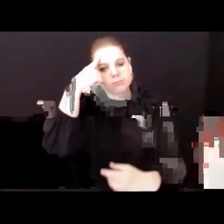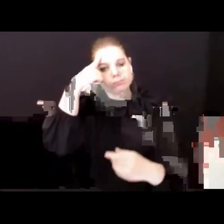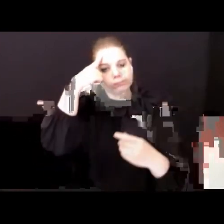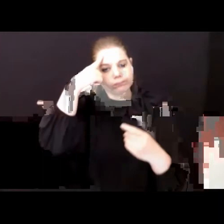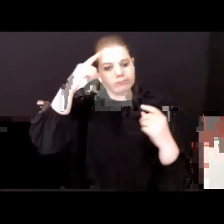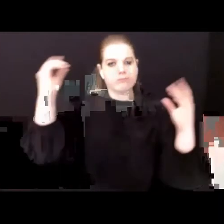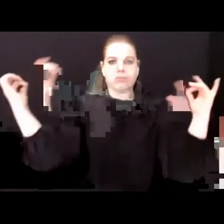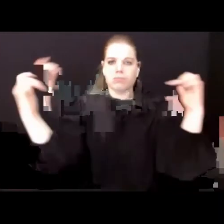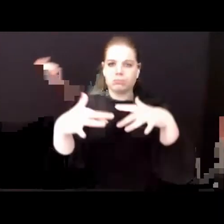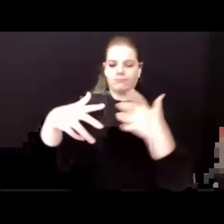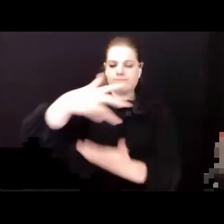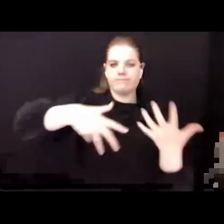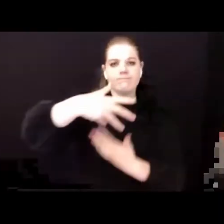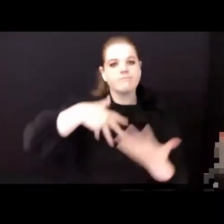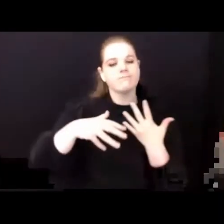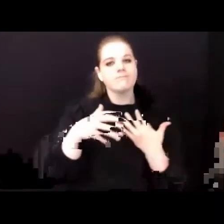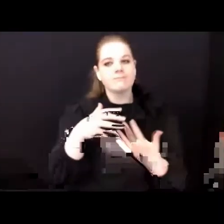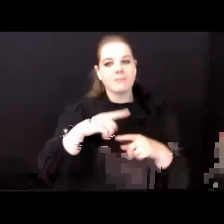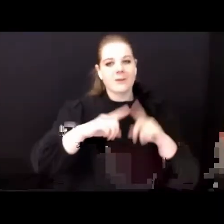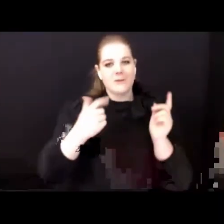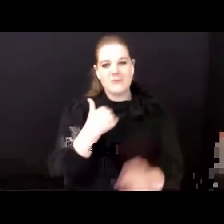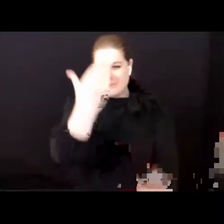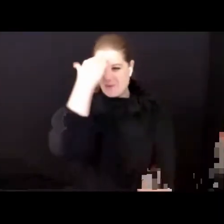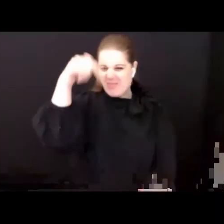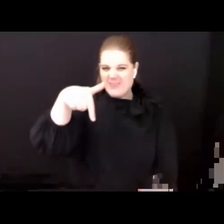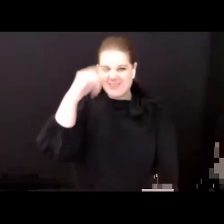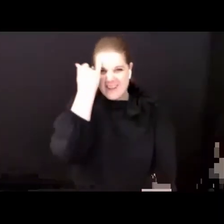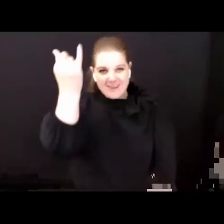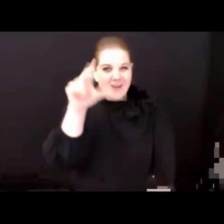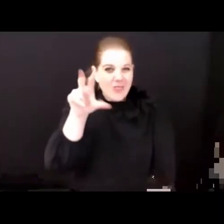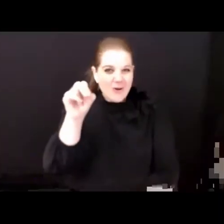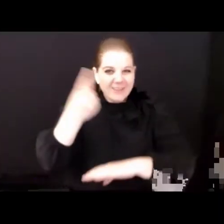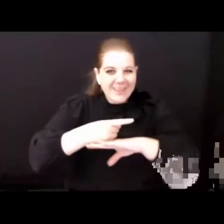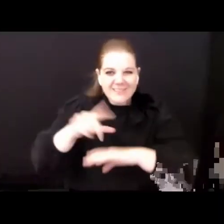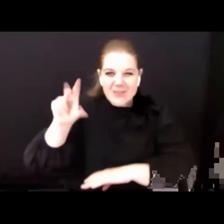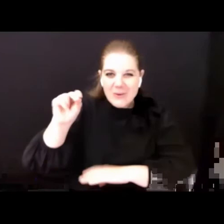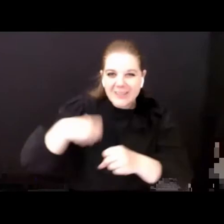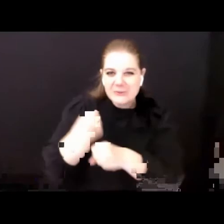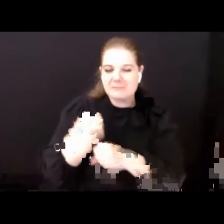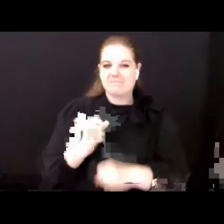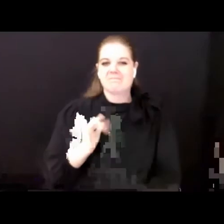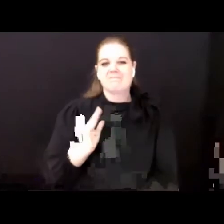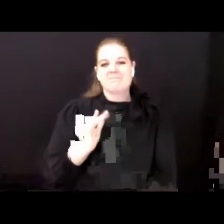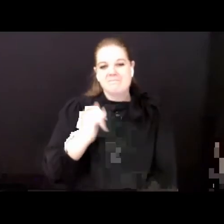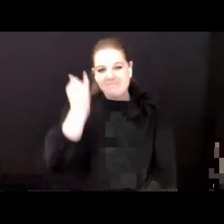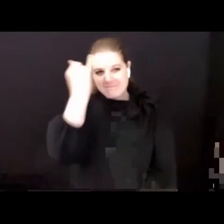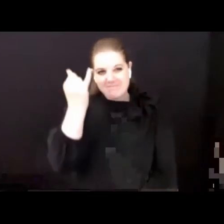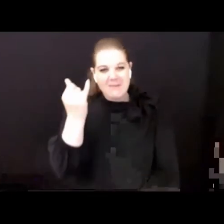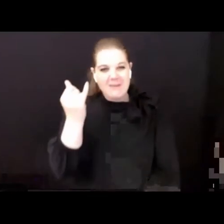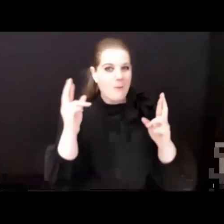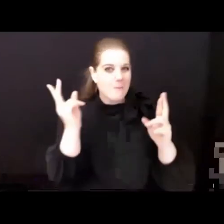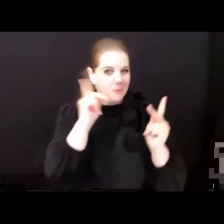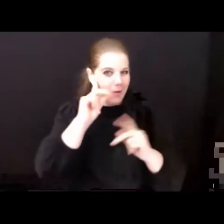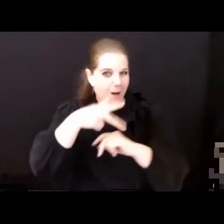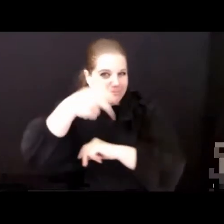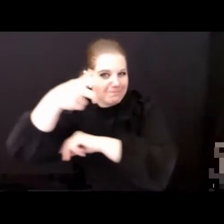this, 30 days for 30 years is just really remarkable. And I hope people steal the idea, because